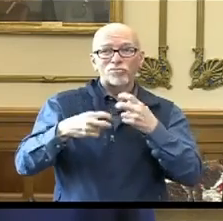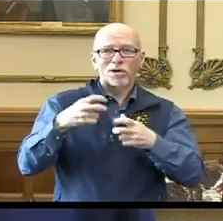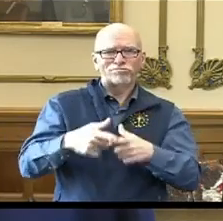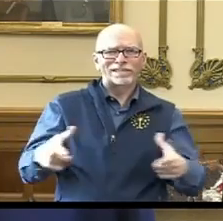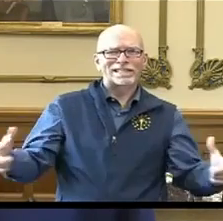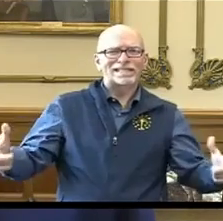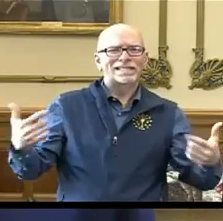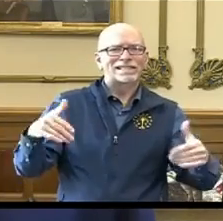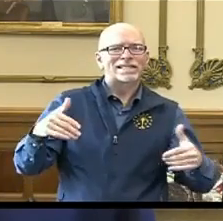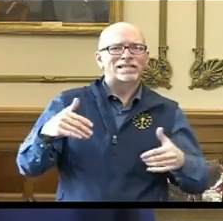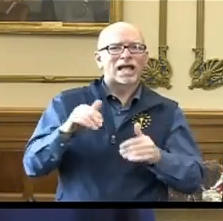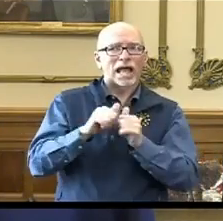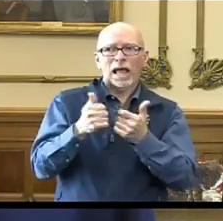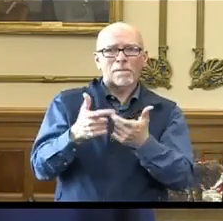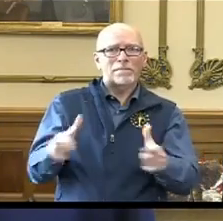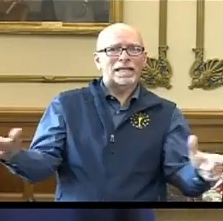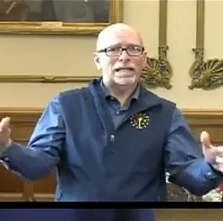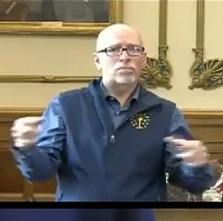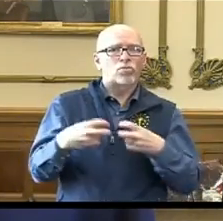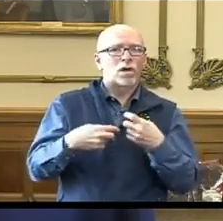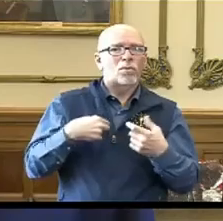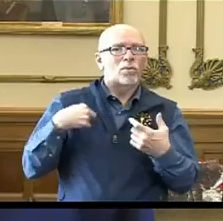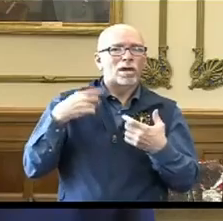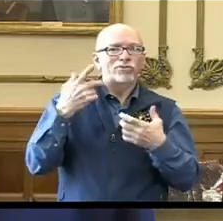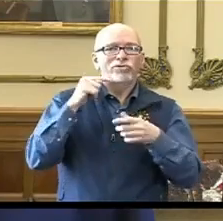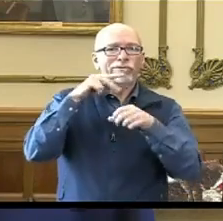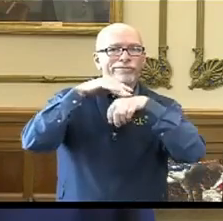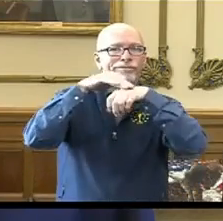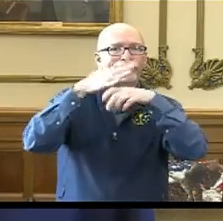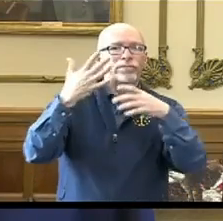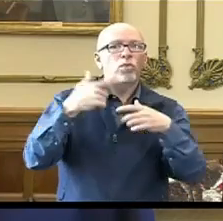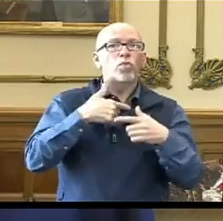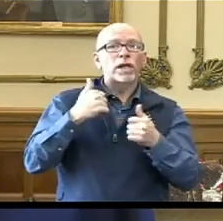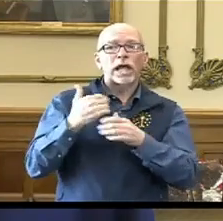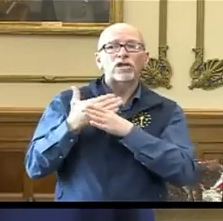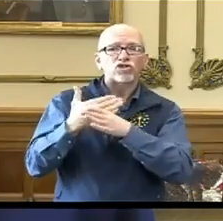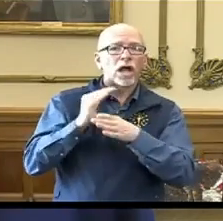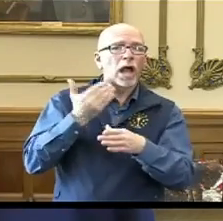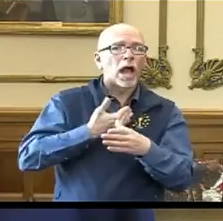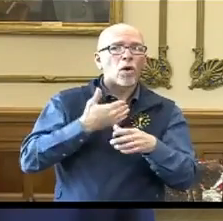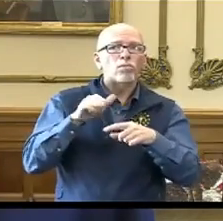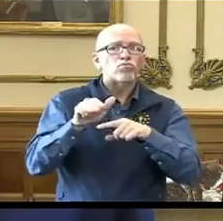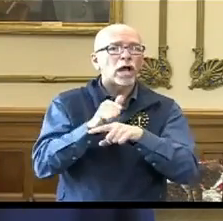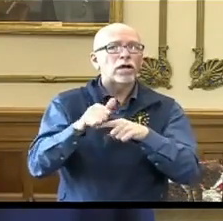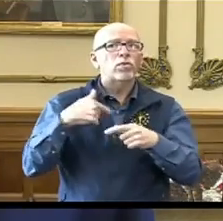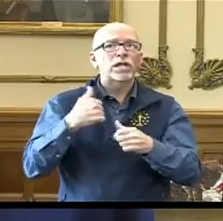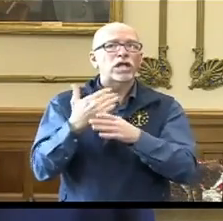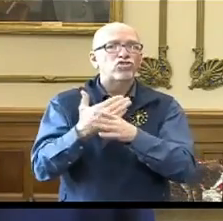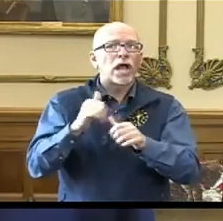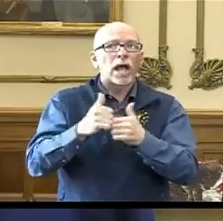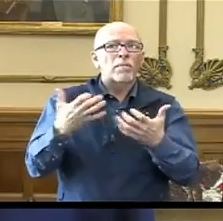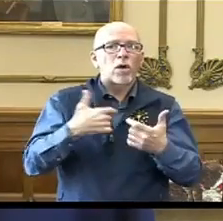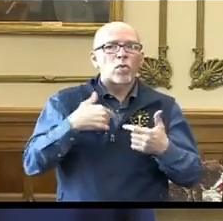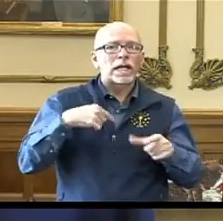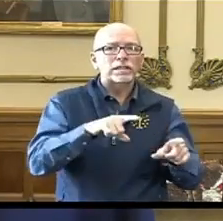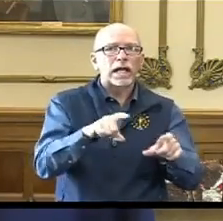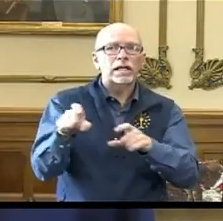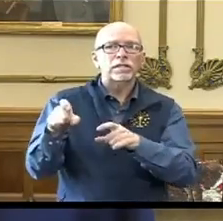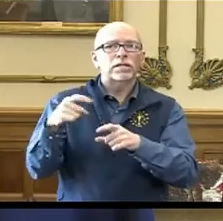is that iceberg totally? And so when we're able to share practices, or we're able to share, here's how much we're